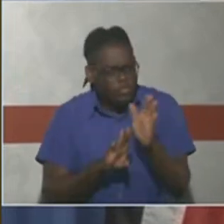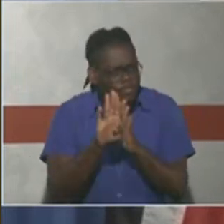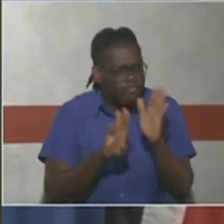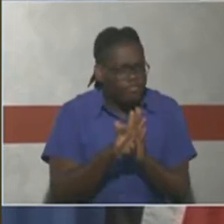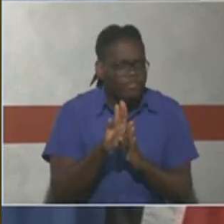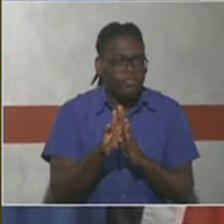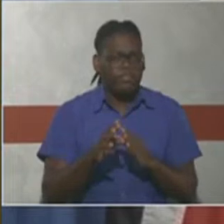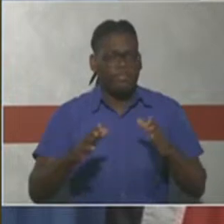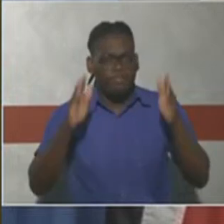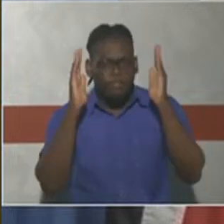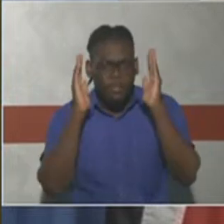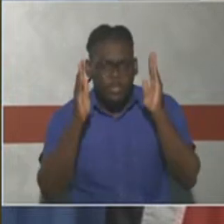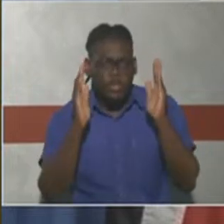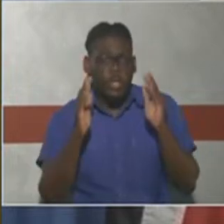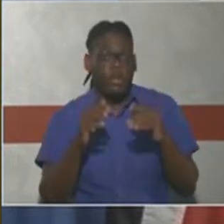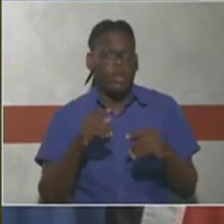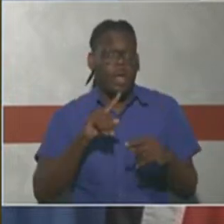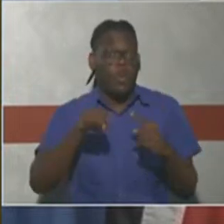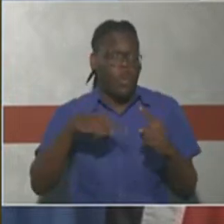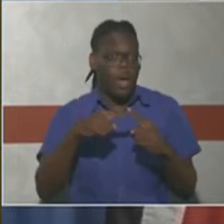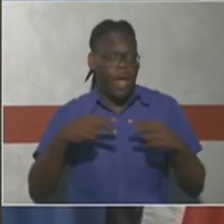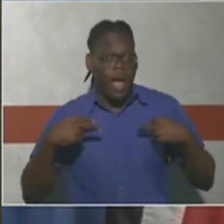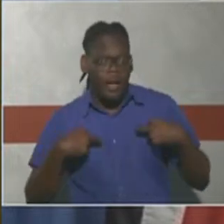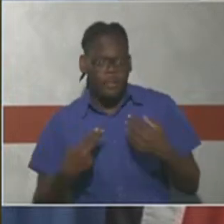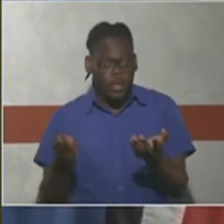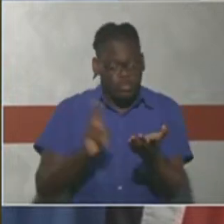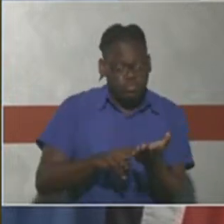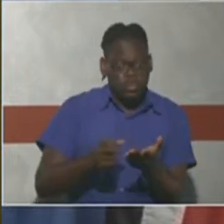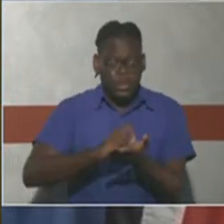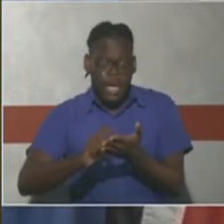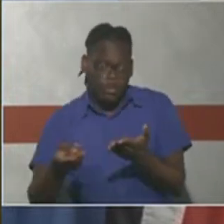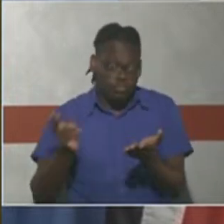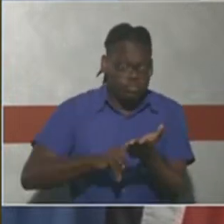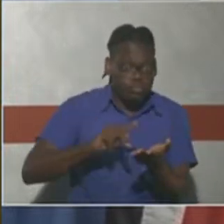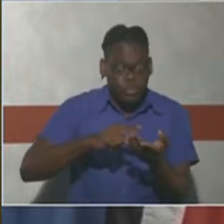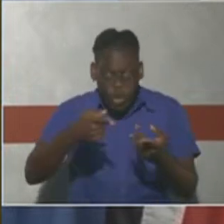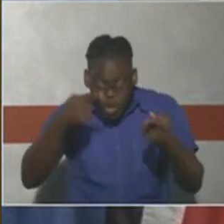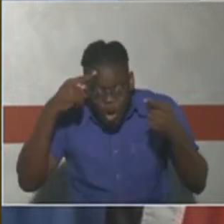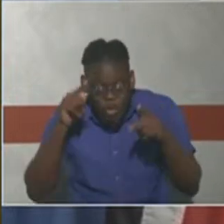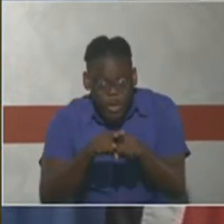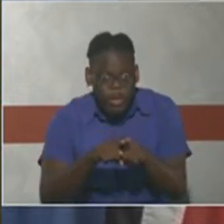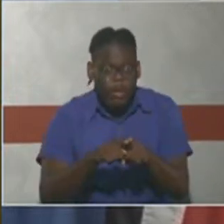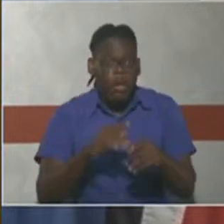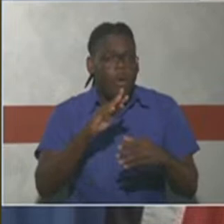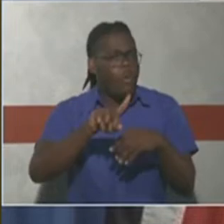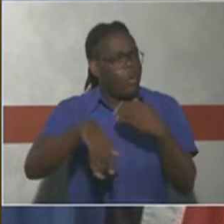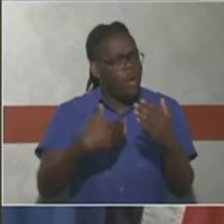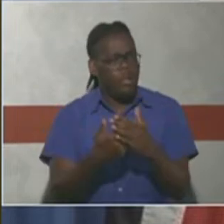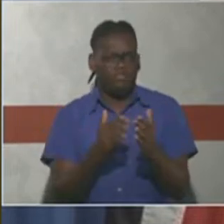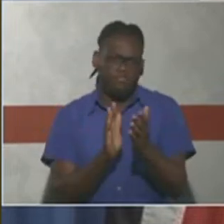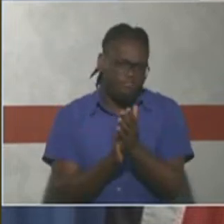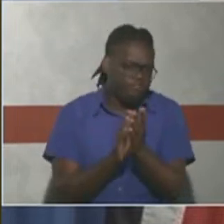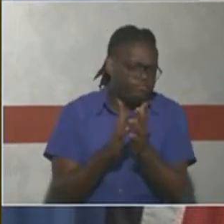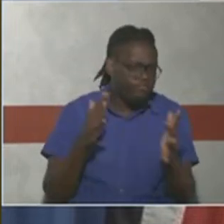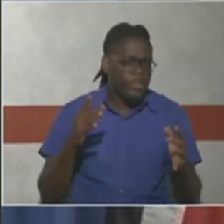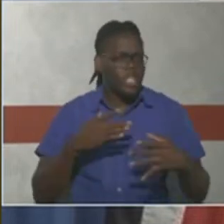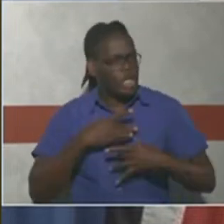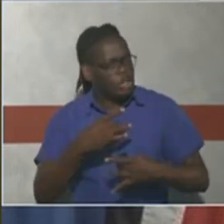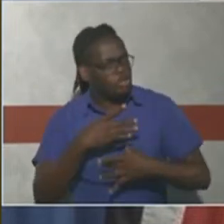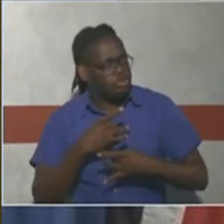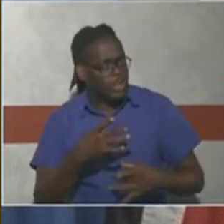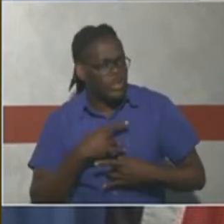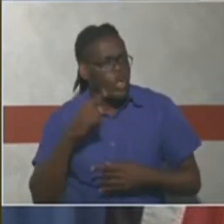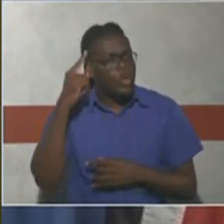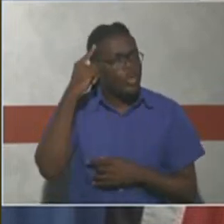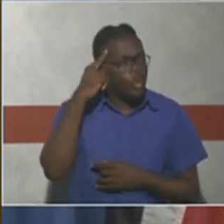have been working with the White House to make the energy security for the region and Europe a possibility once Trinidad